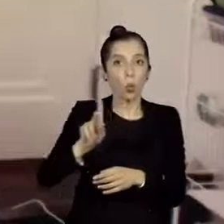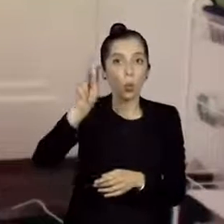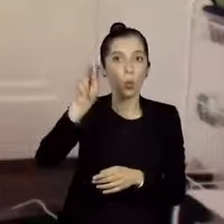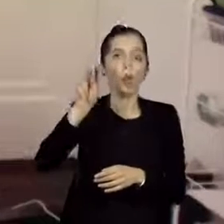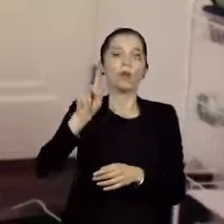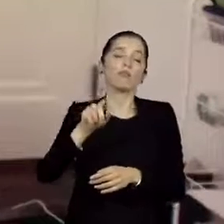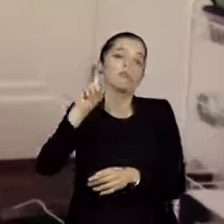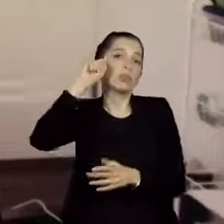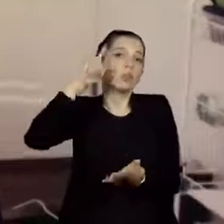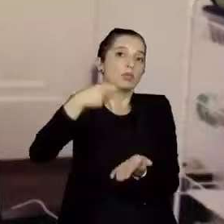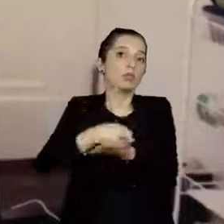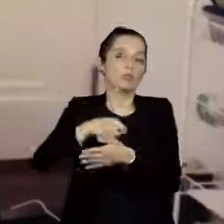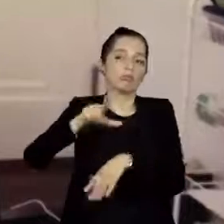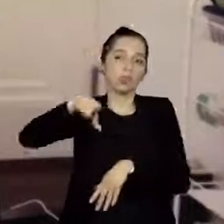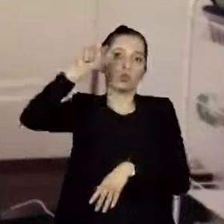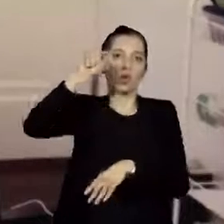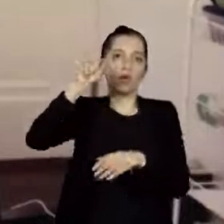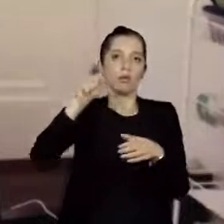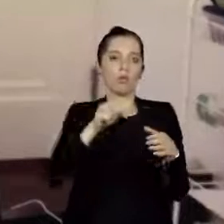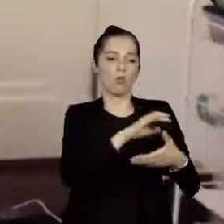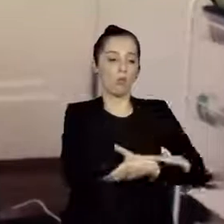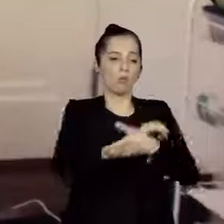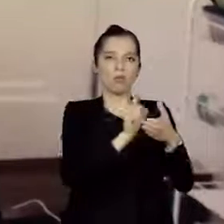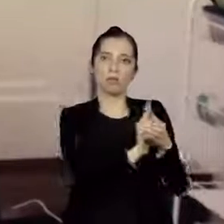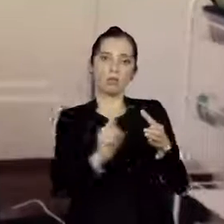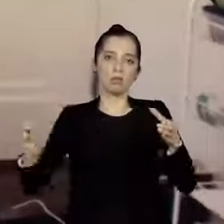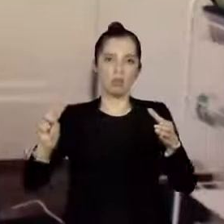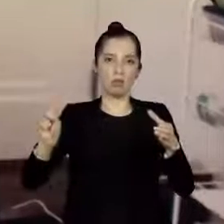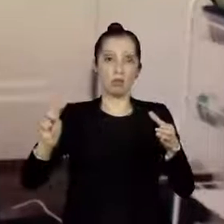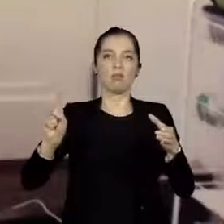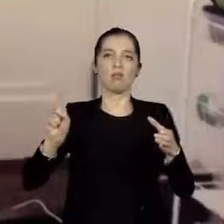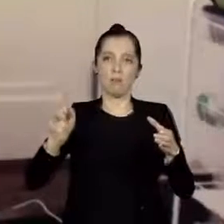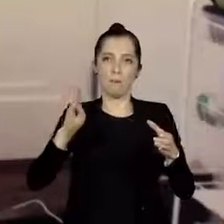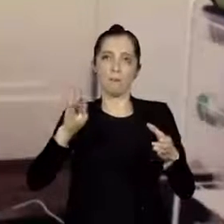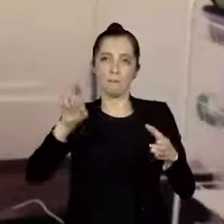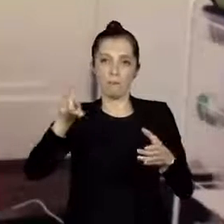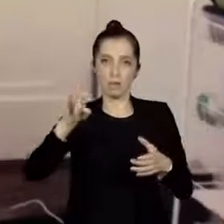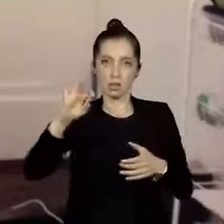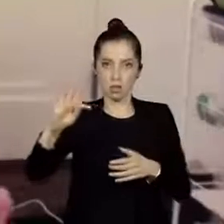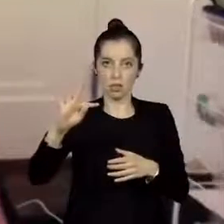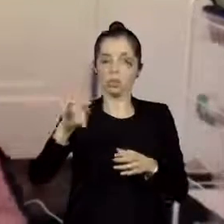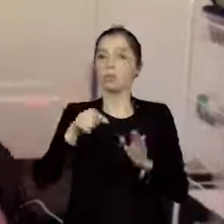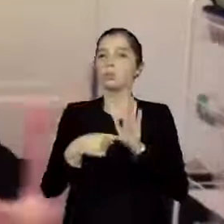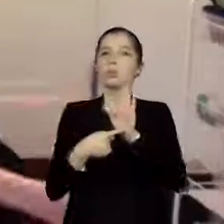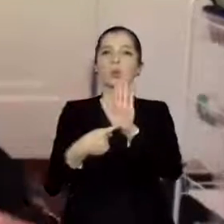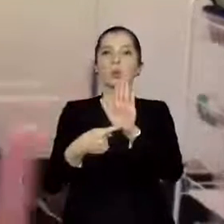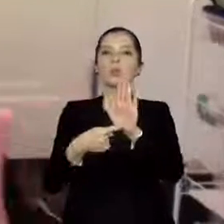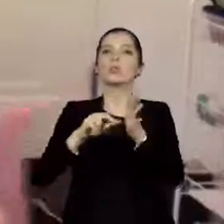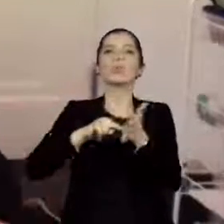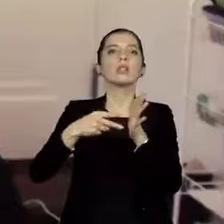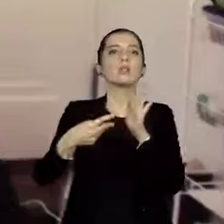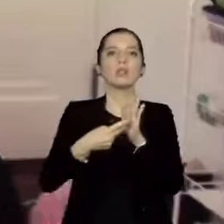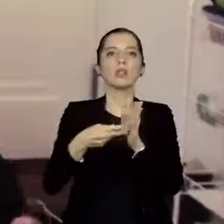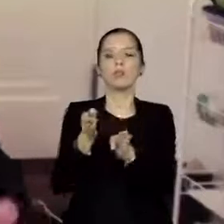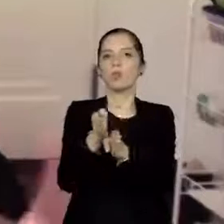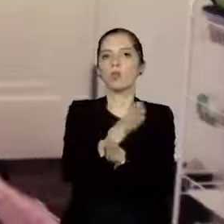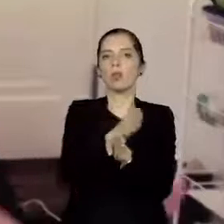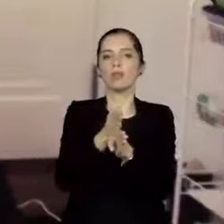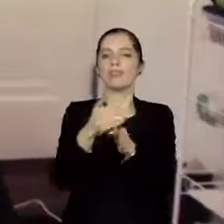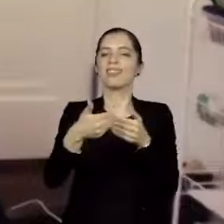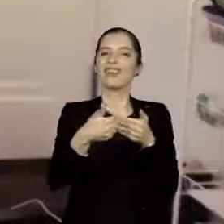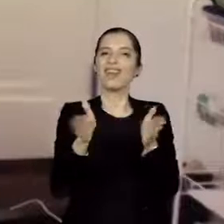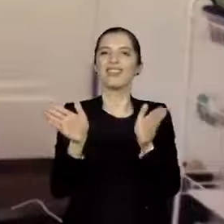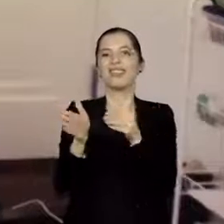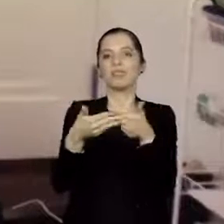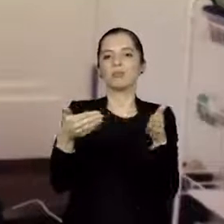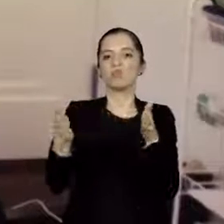Kingdom narrowly decided to leave the European Union, and it meant that that border was potentially going